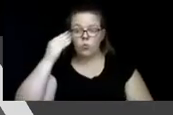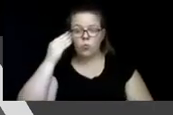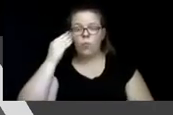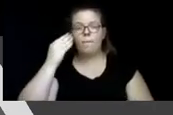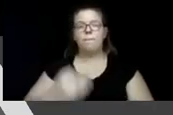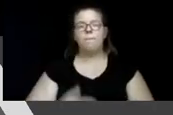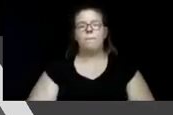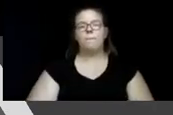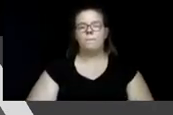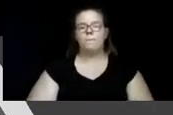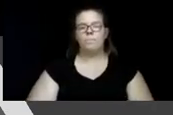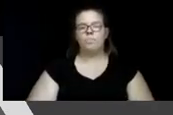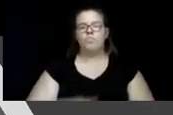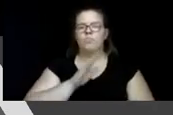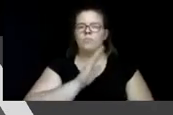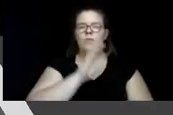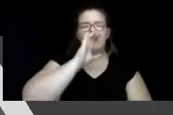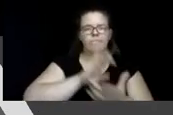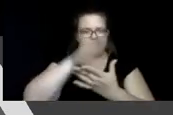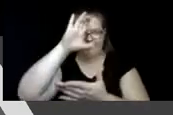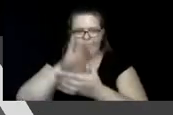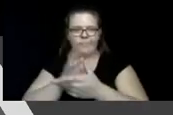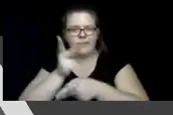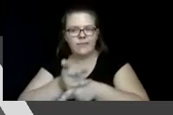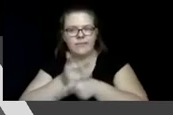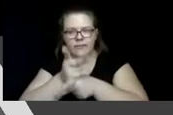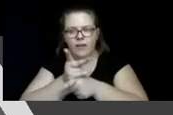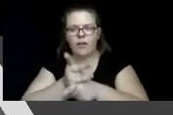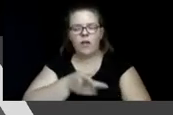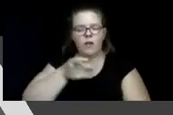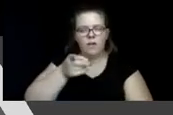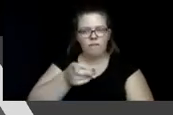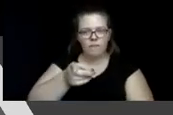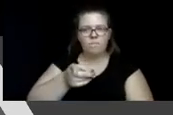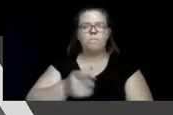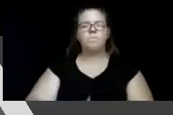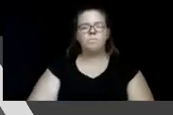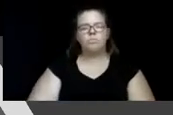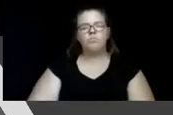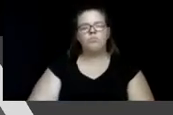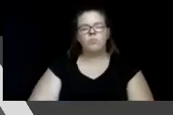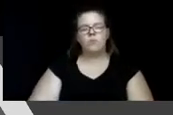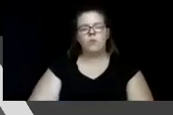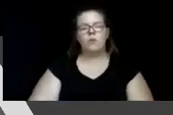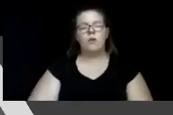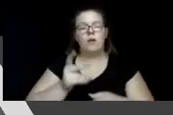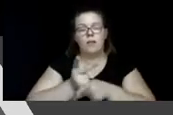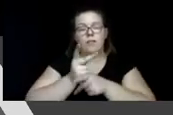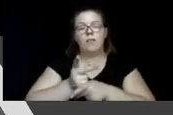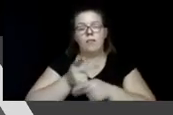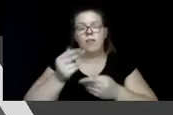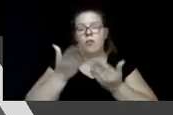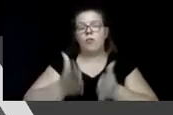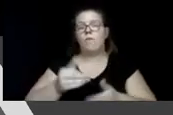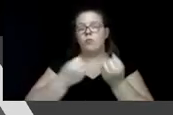who has their spouse is taking care of them, the caregiver support team would